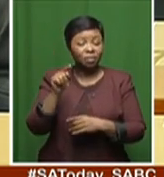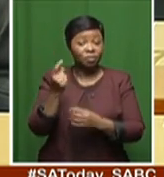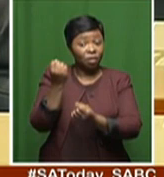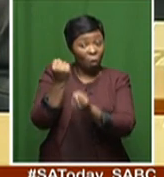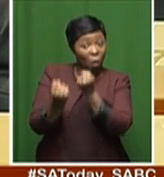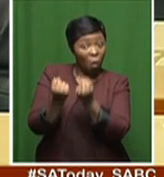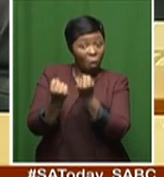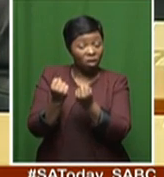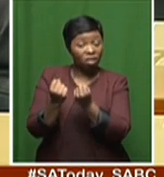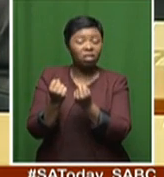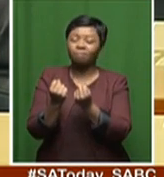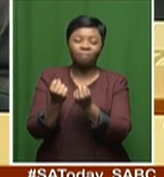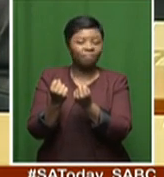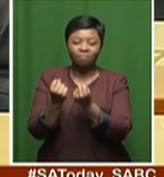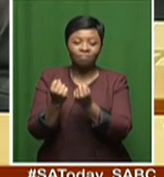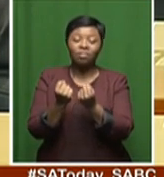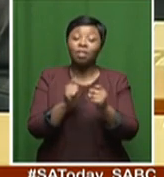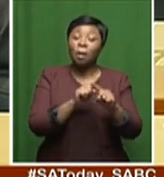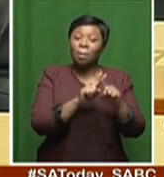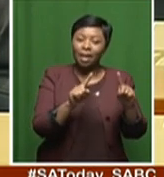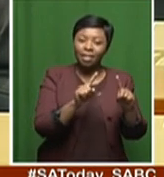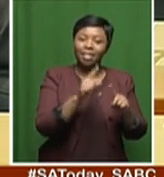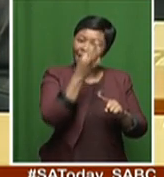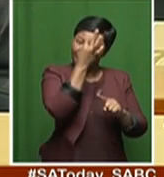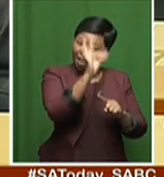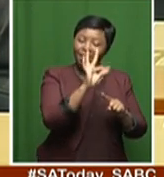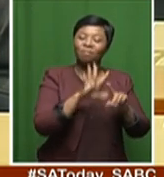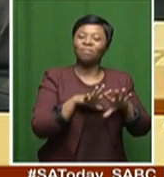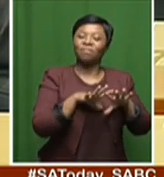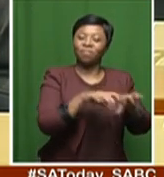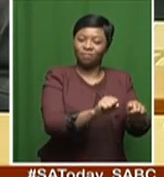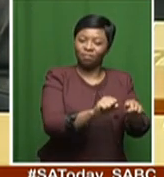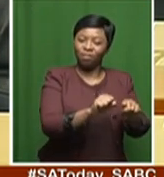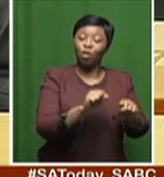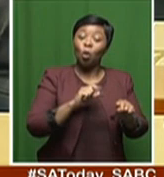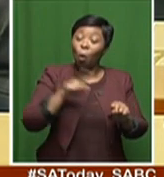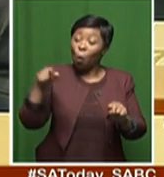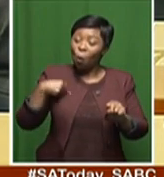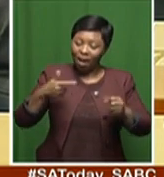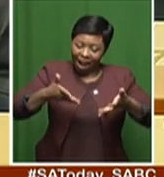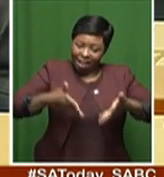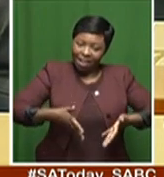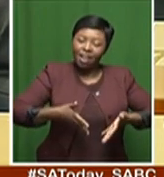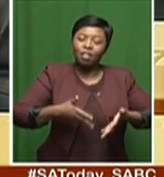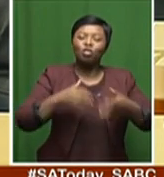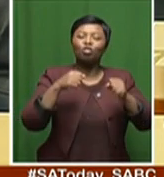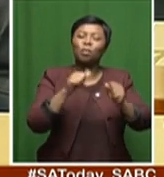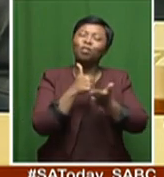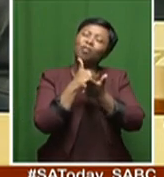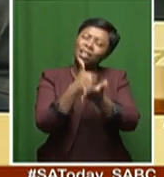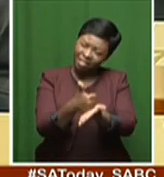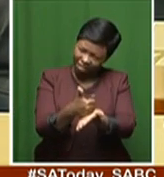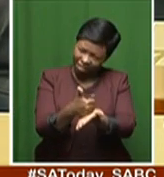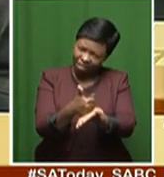inquiry, and we've come here to assist you, Chairperson, so that you can form